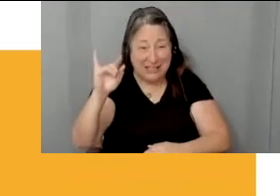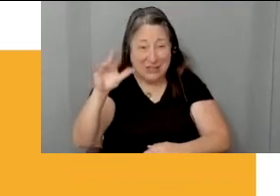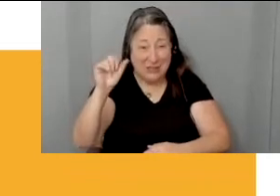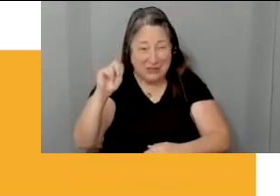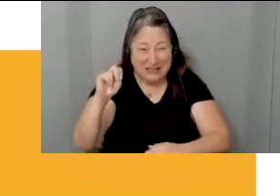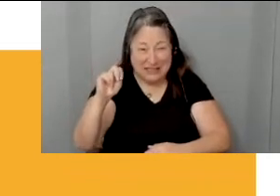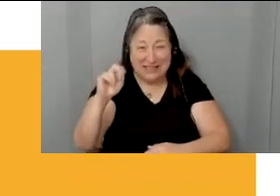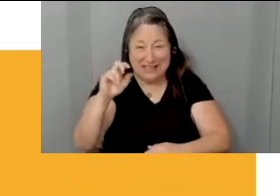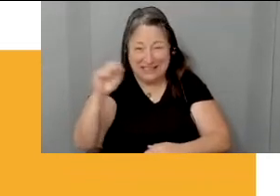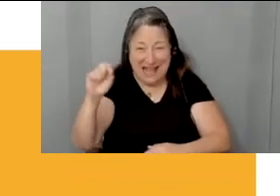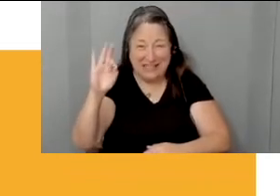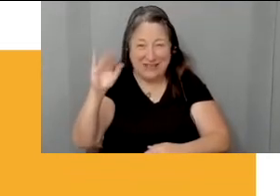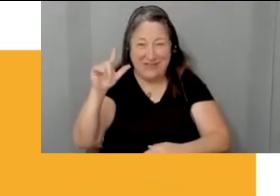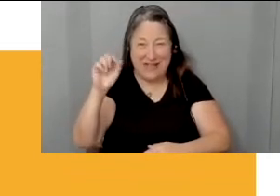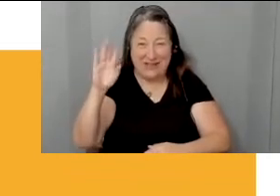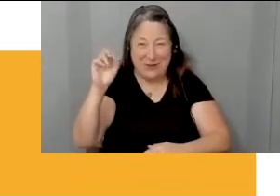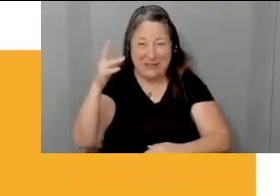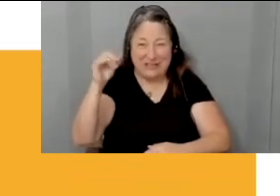slide.